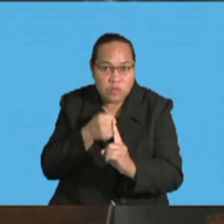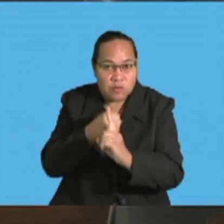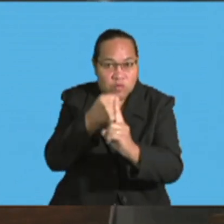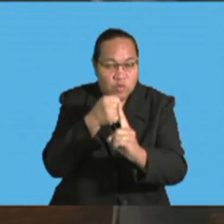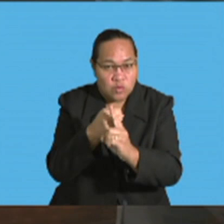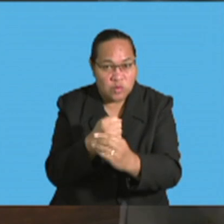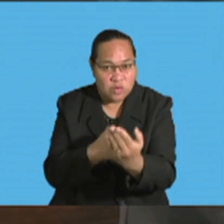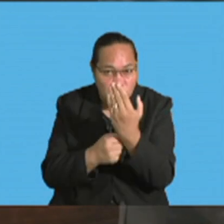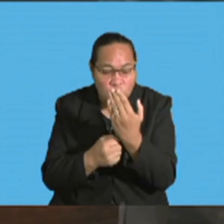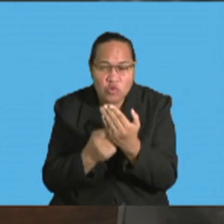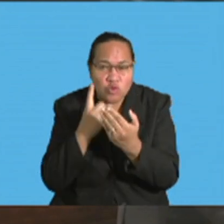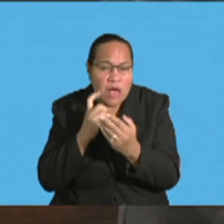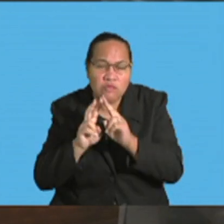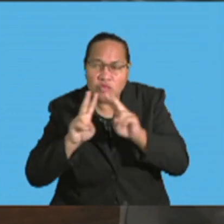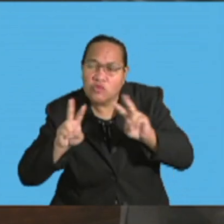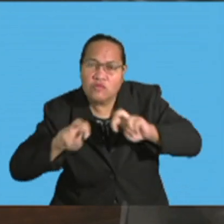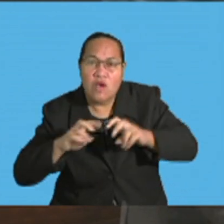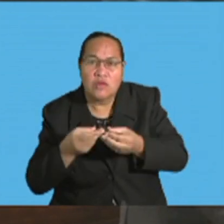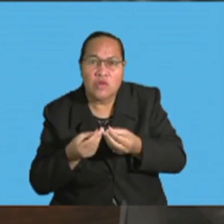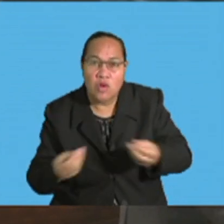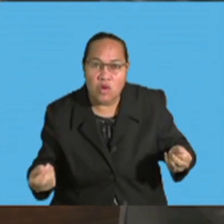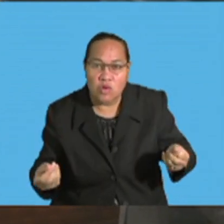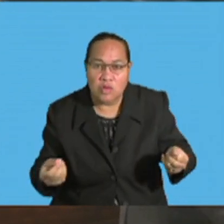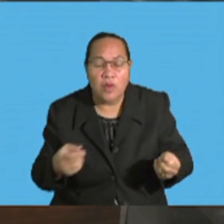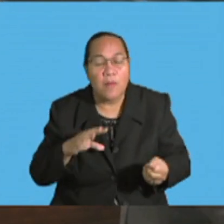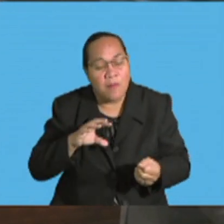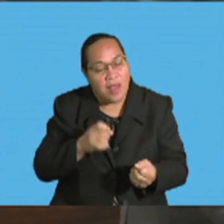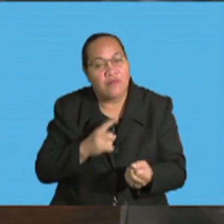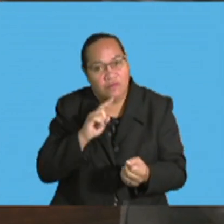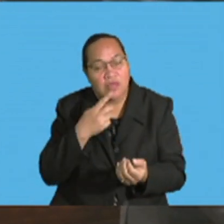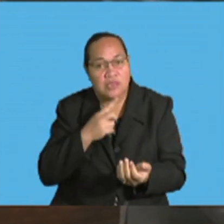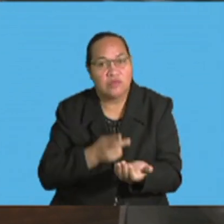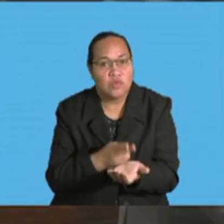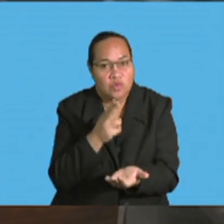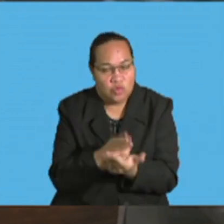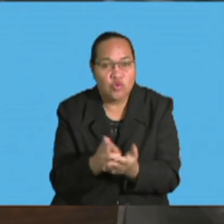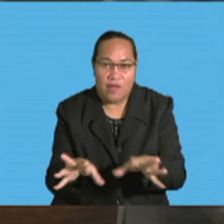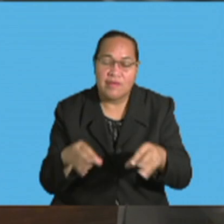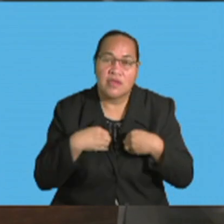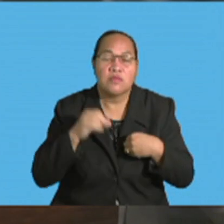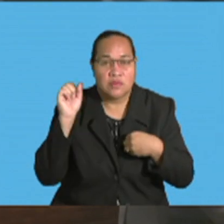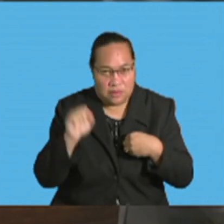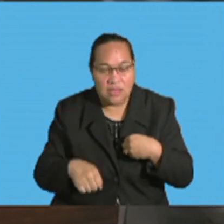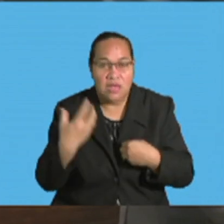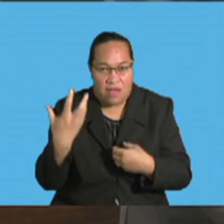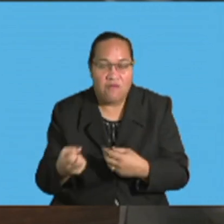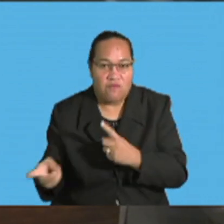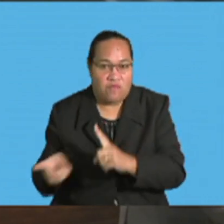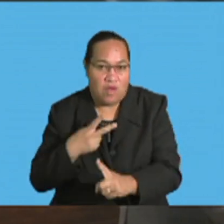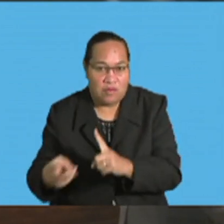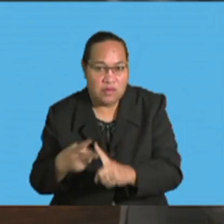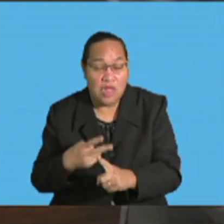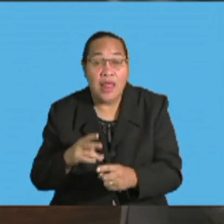pursuing real solutions that embody the truth can we give women and girls in Fiji the opportunity to